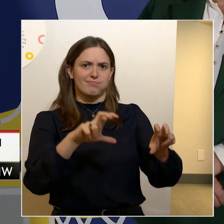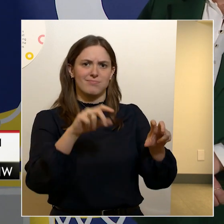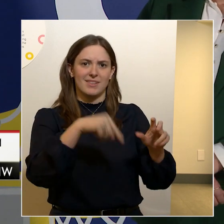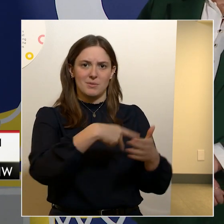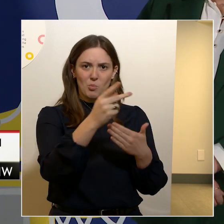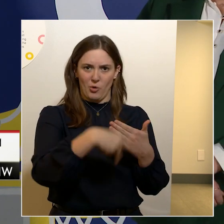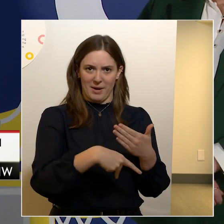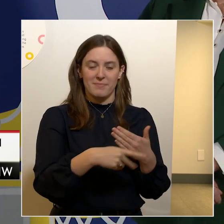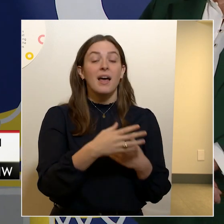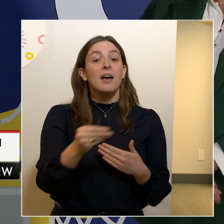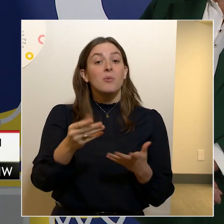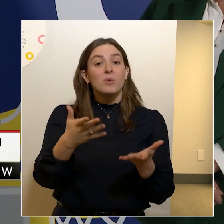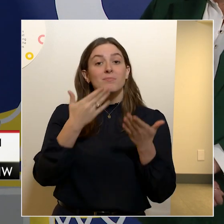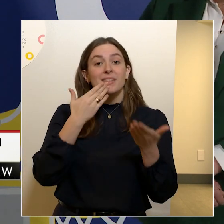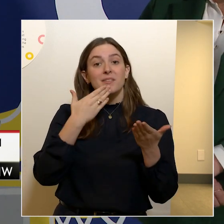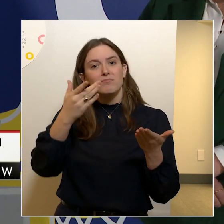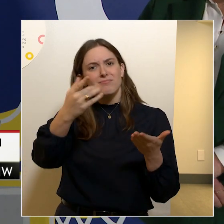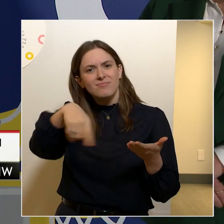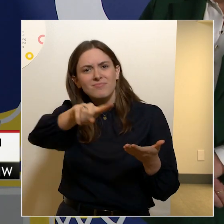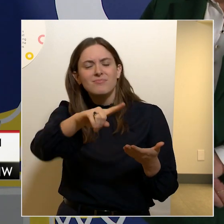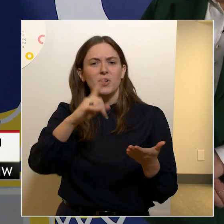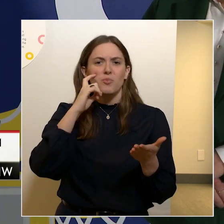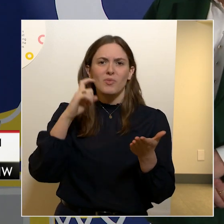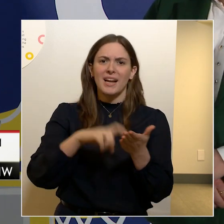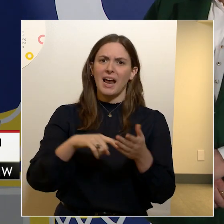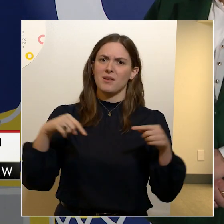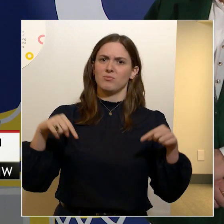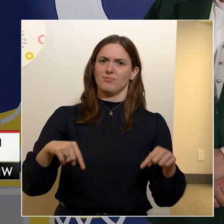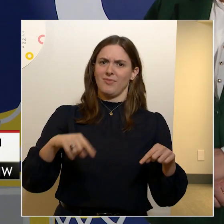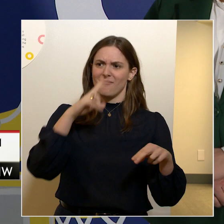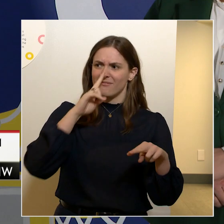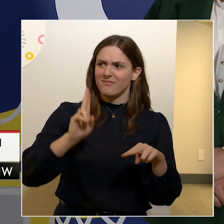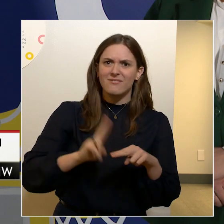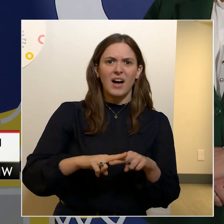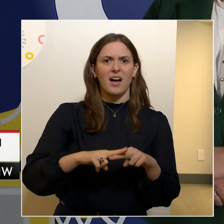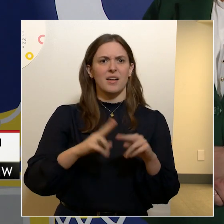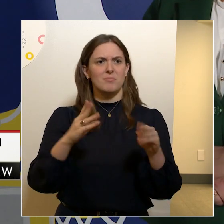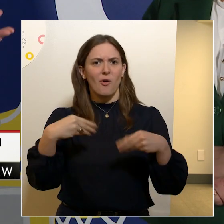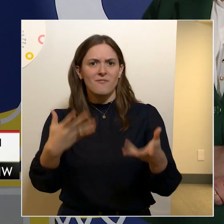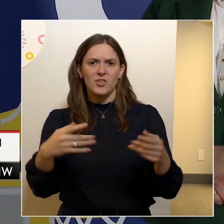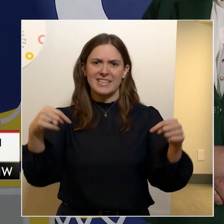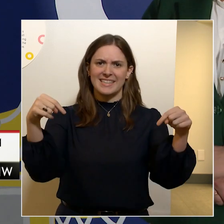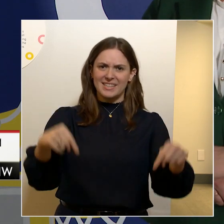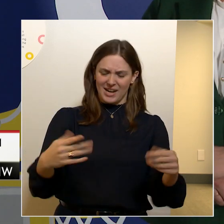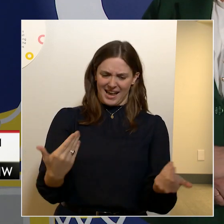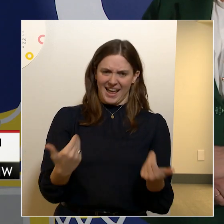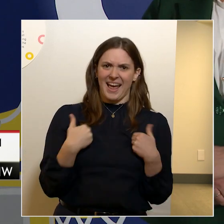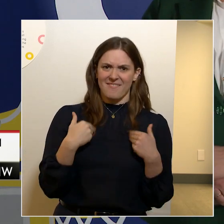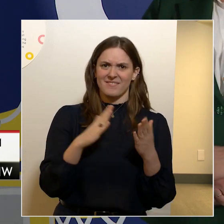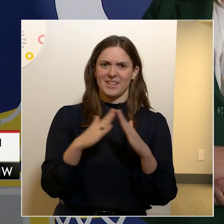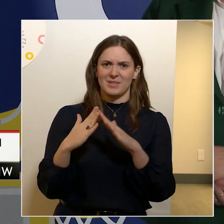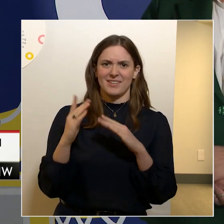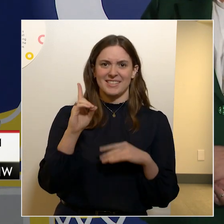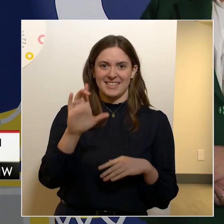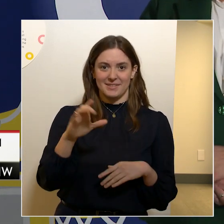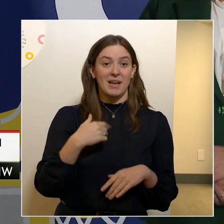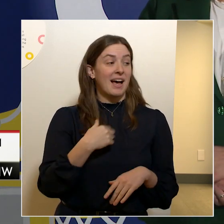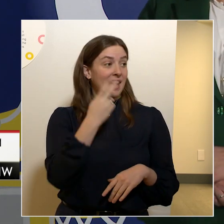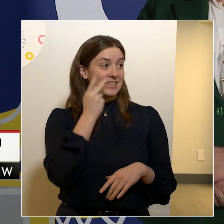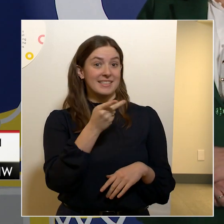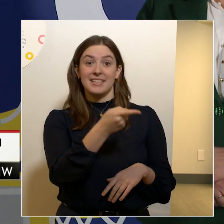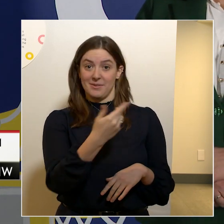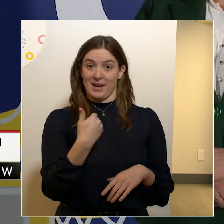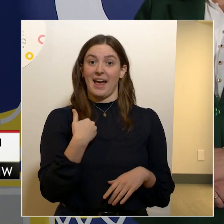all of you who recognize all of the fun things that we offer in downtown DC. I see that we're joined by the